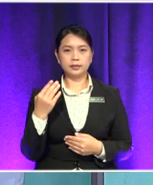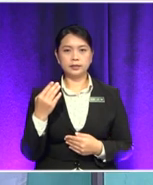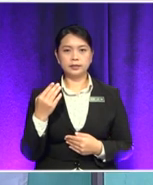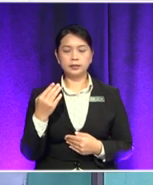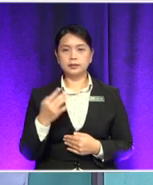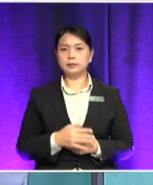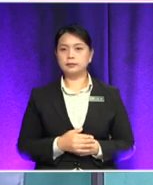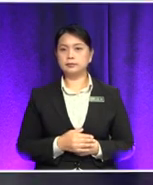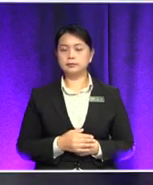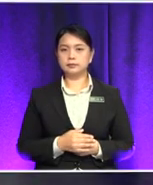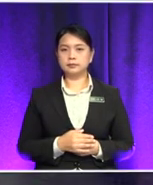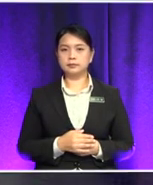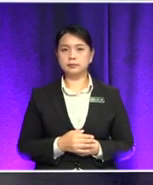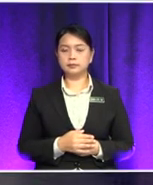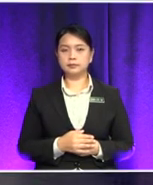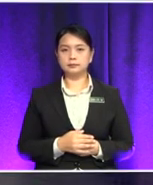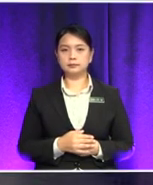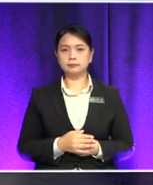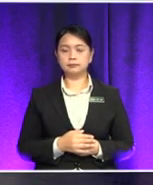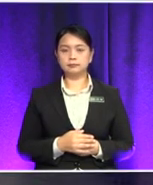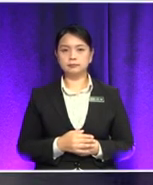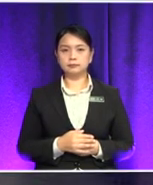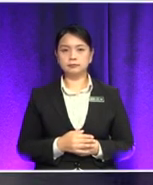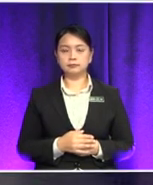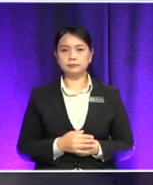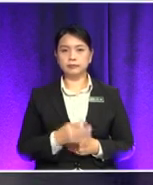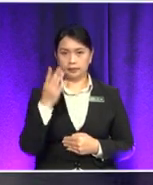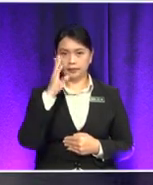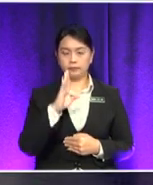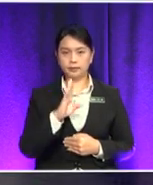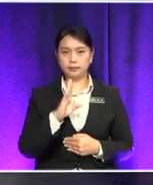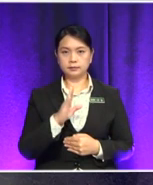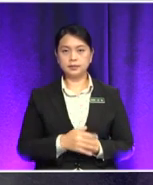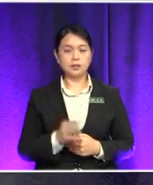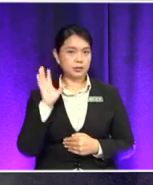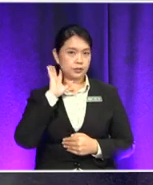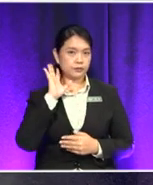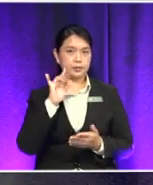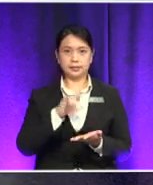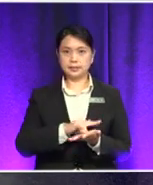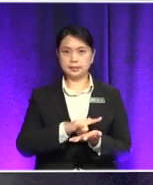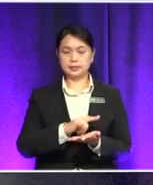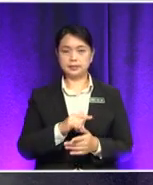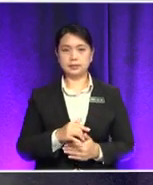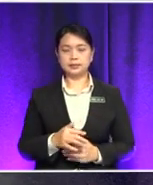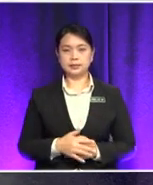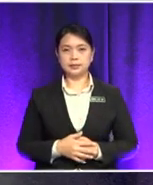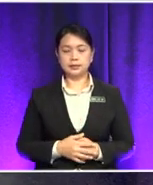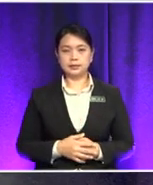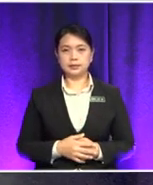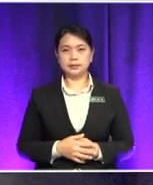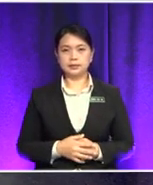Mm-hmm. Ah, oh. Okay, so let me share with you. What is that? Yeah. It is actually